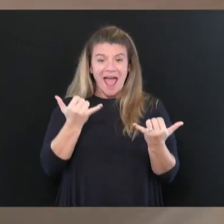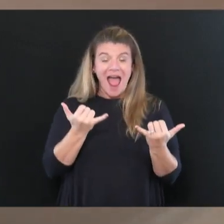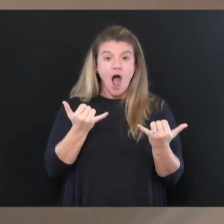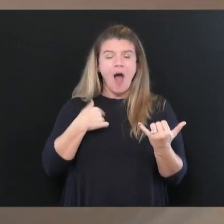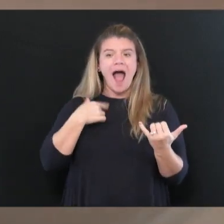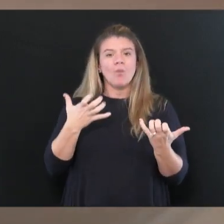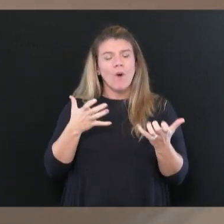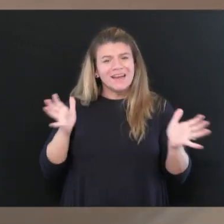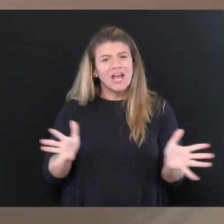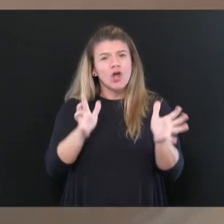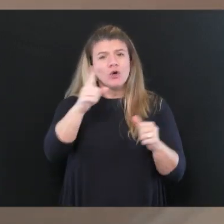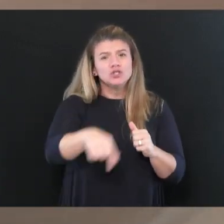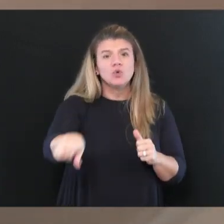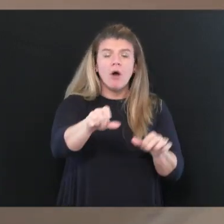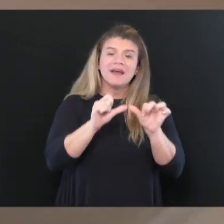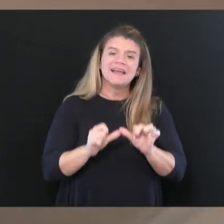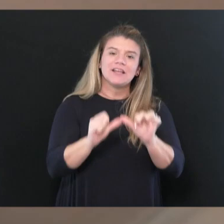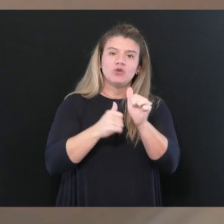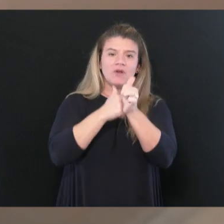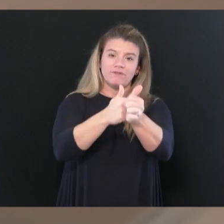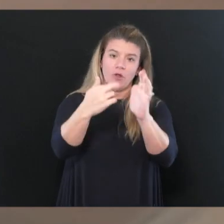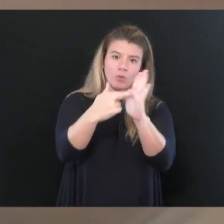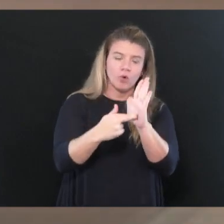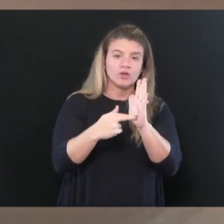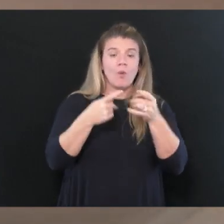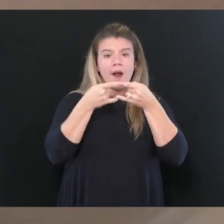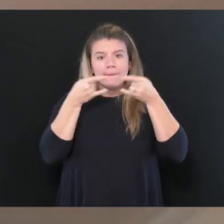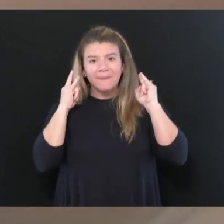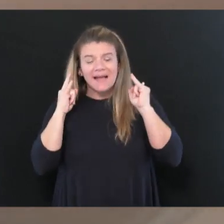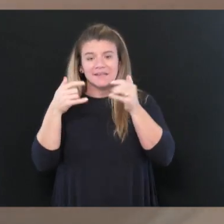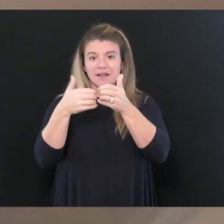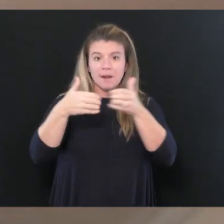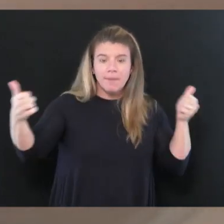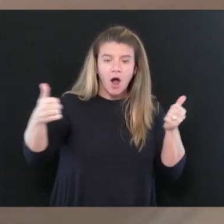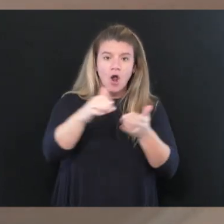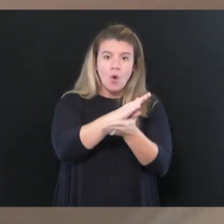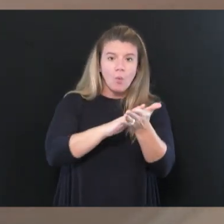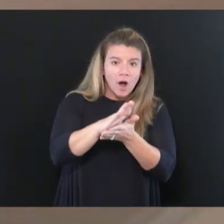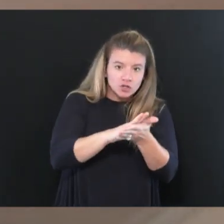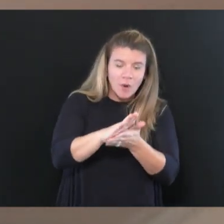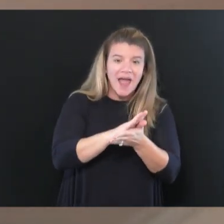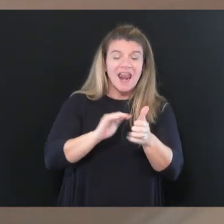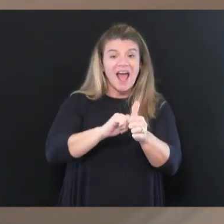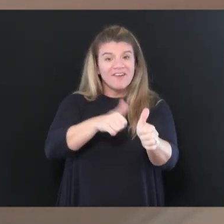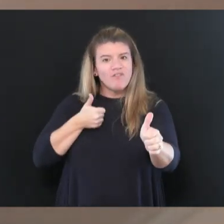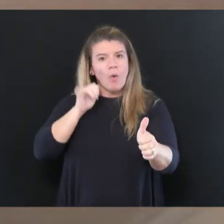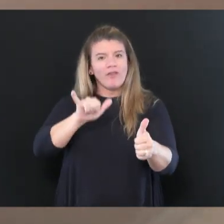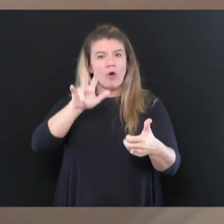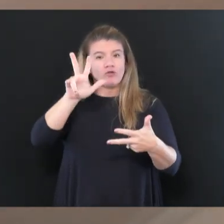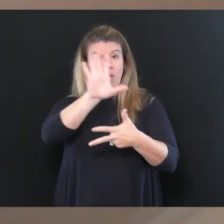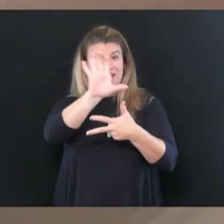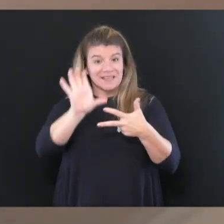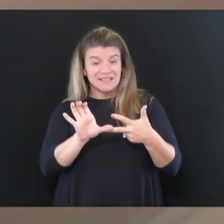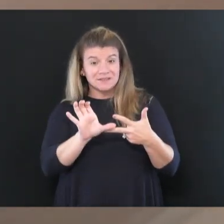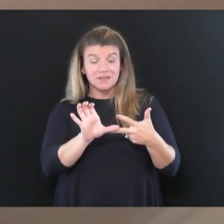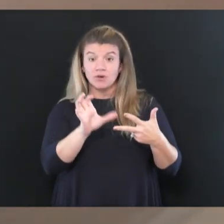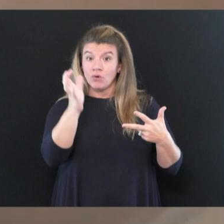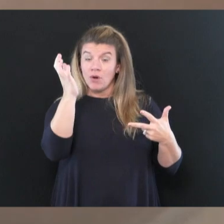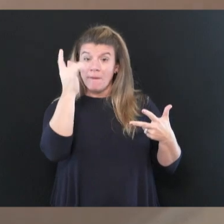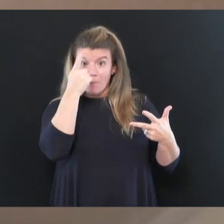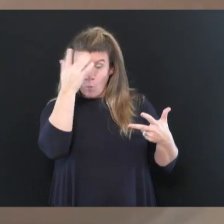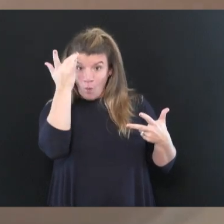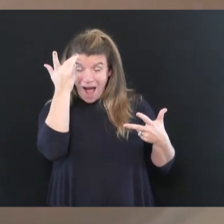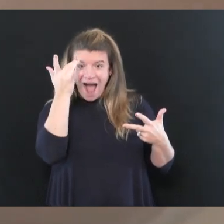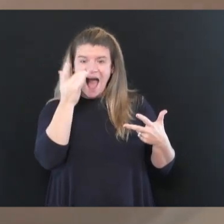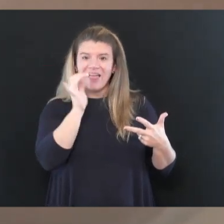wear masks, stay physically distanced, wash your hands, avoid the 3 C's because of all these things. But I would